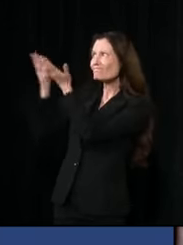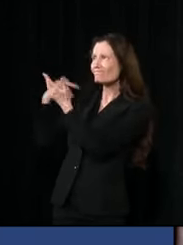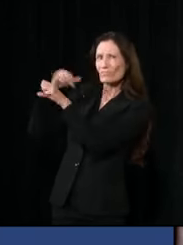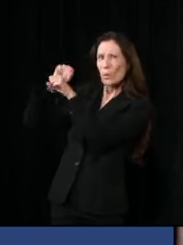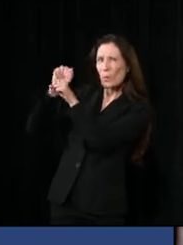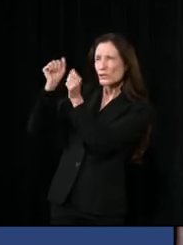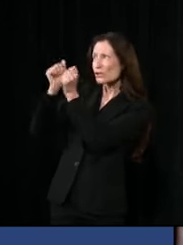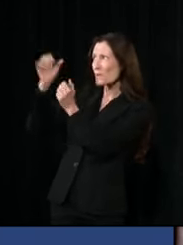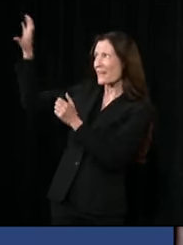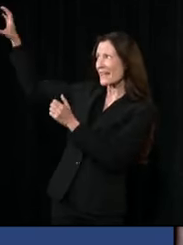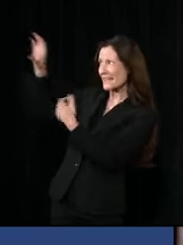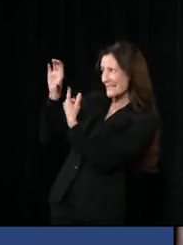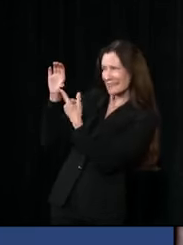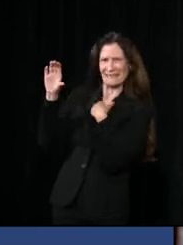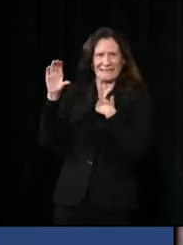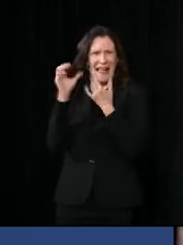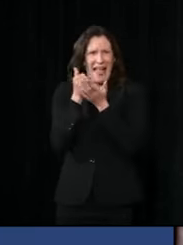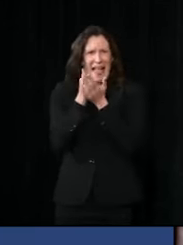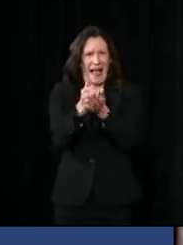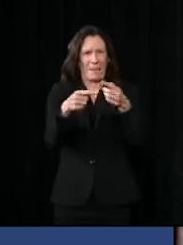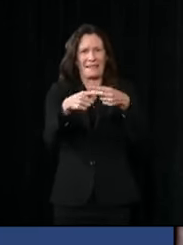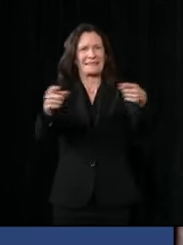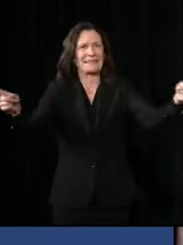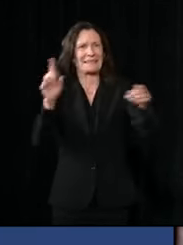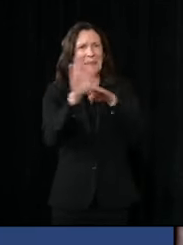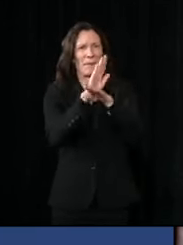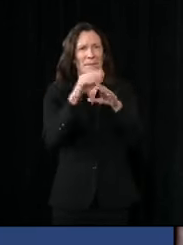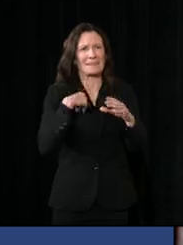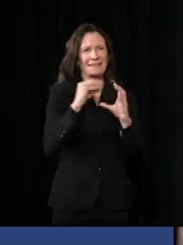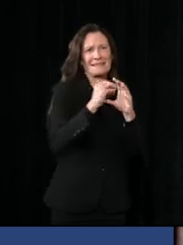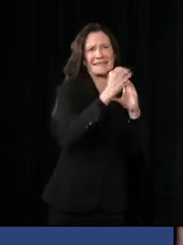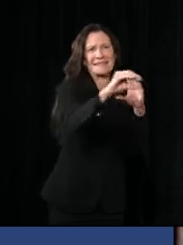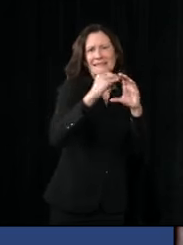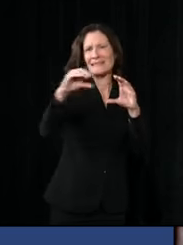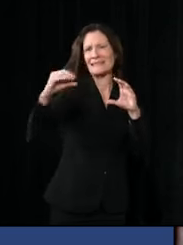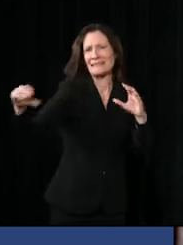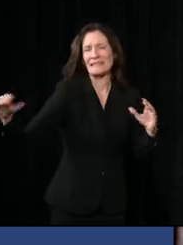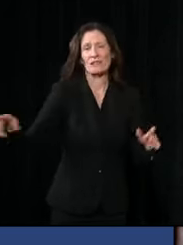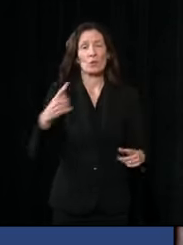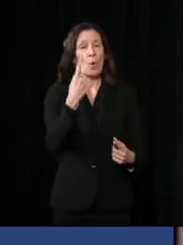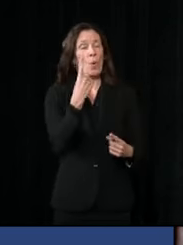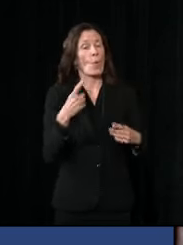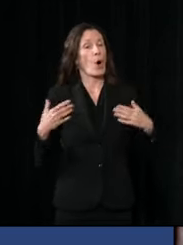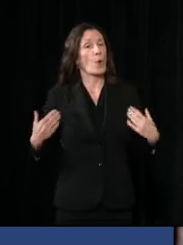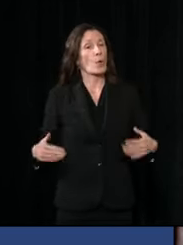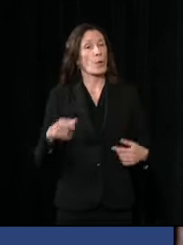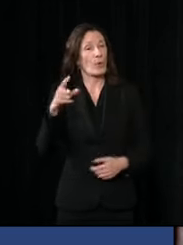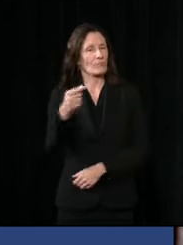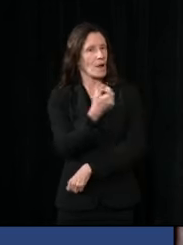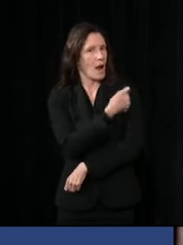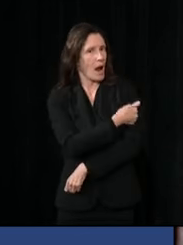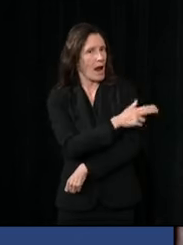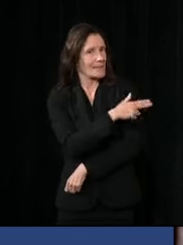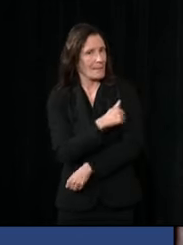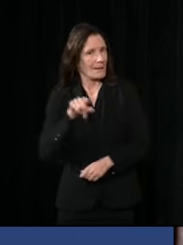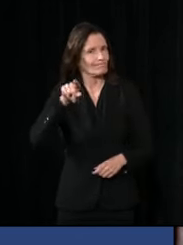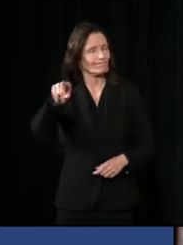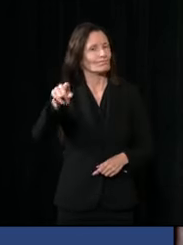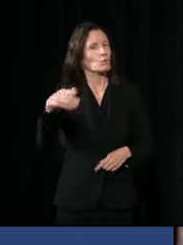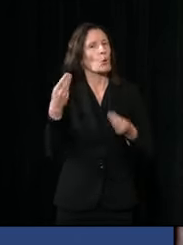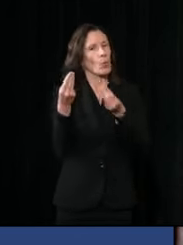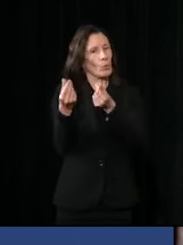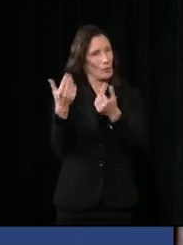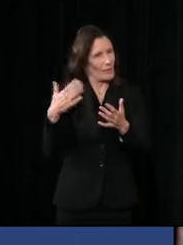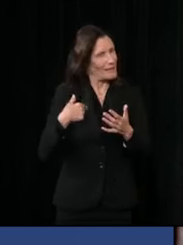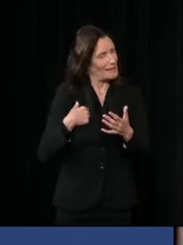pandemic, and we need to do more to assist and improve that healthcare system. We made every possible effort to slow the spread